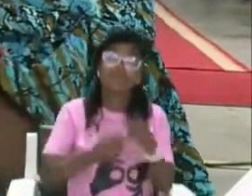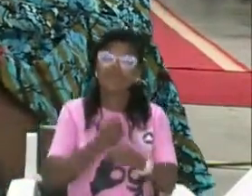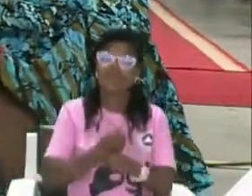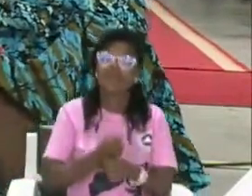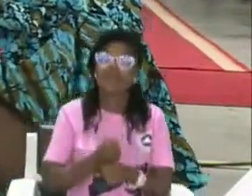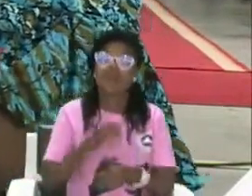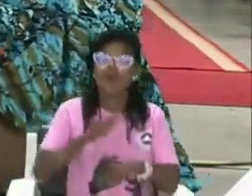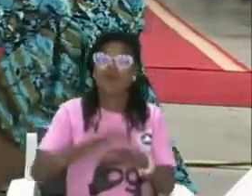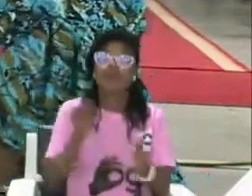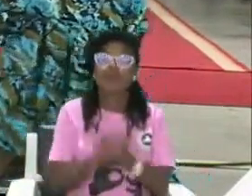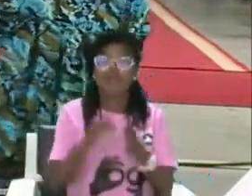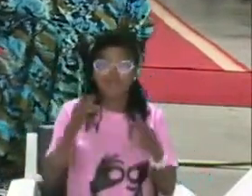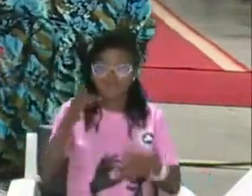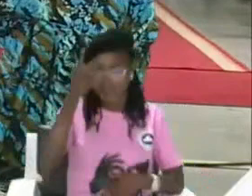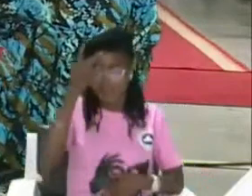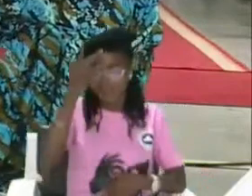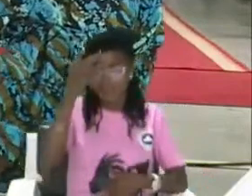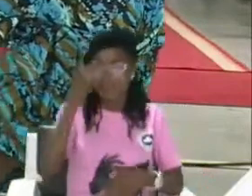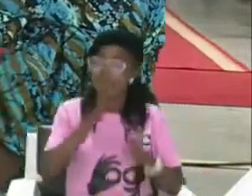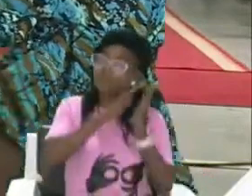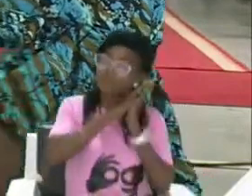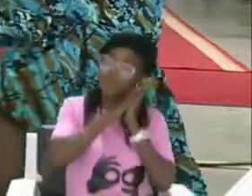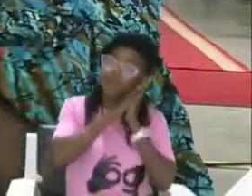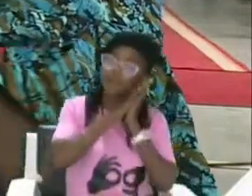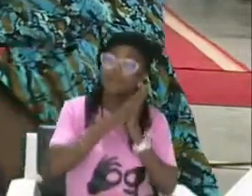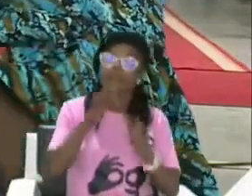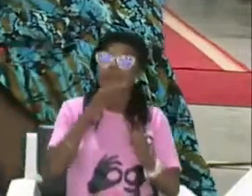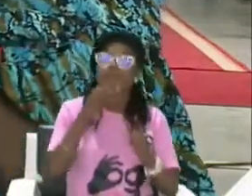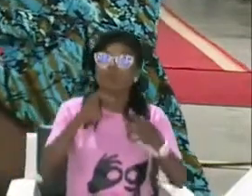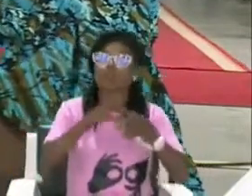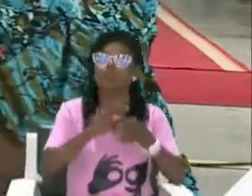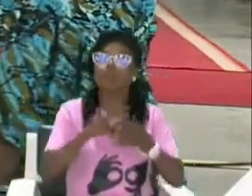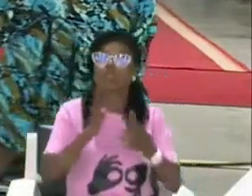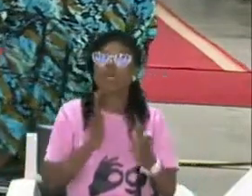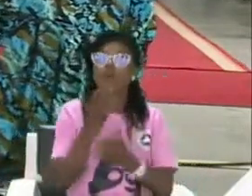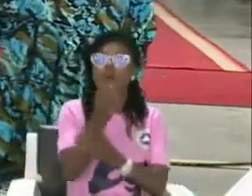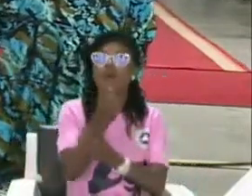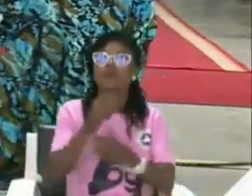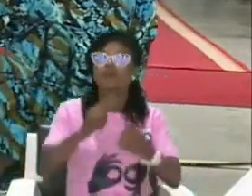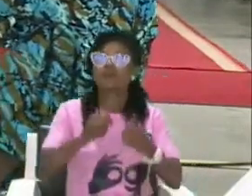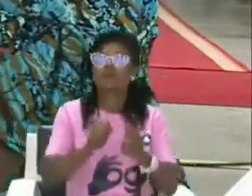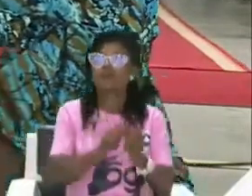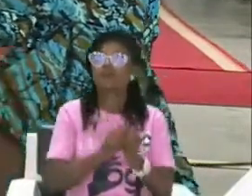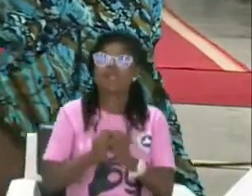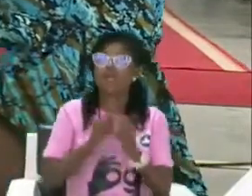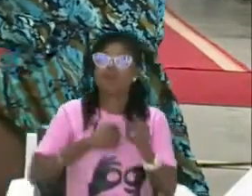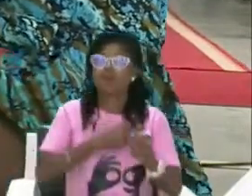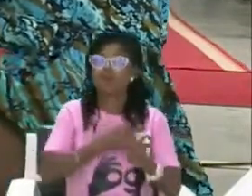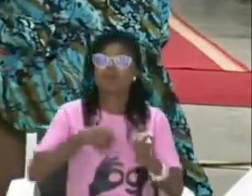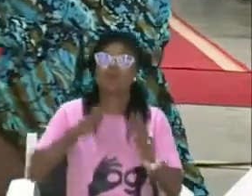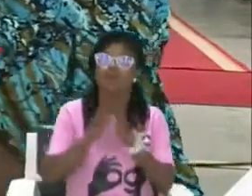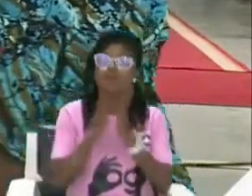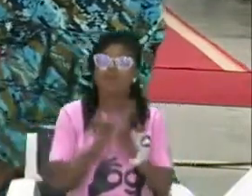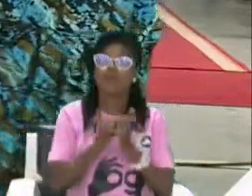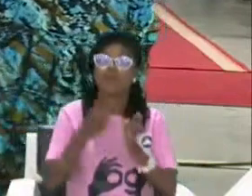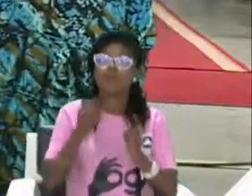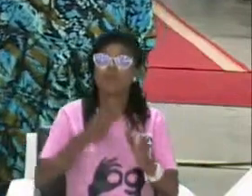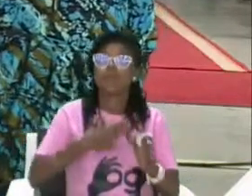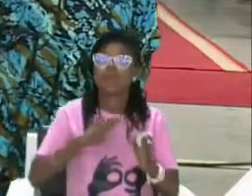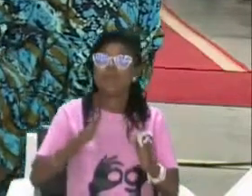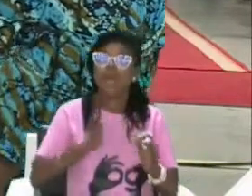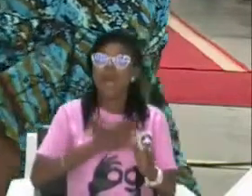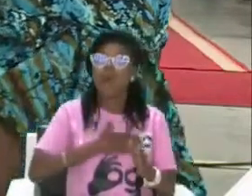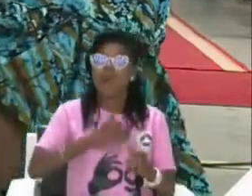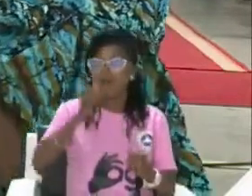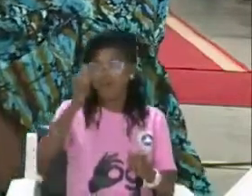that sick bed, we watched this program and we joined our hands together and we prayed that our Father in the Lord is ministering,